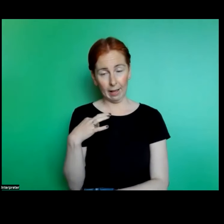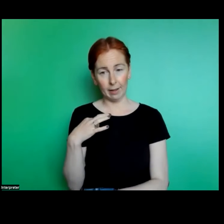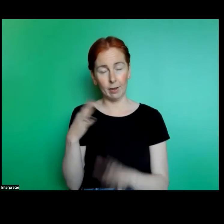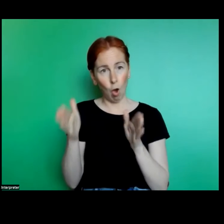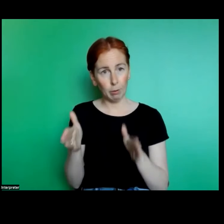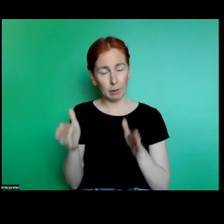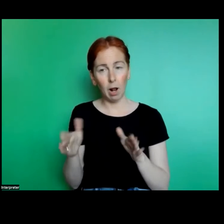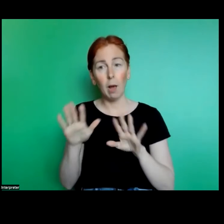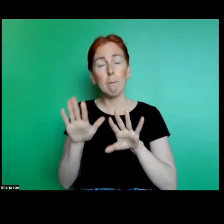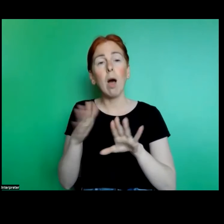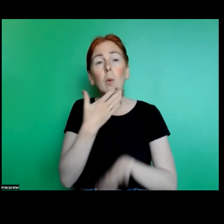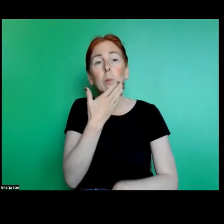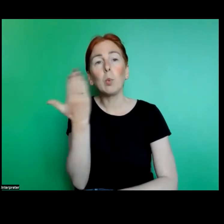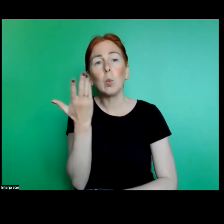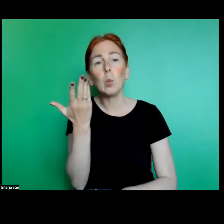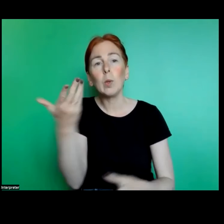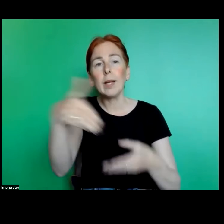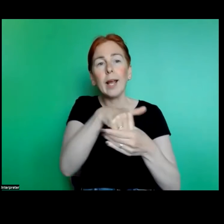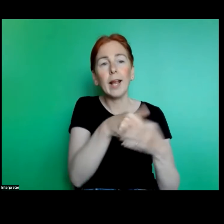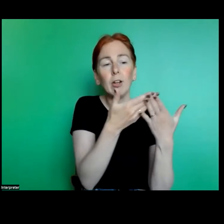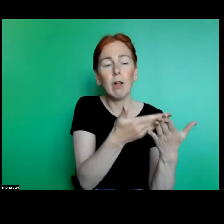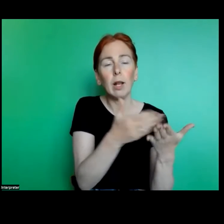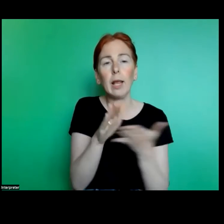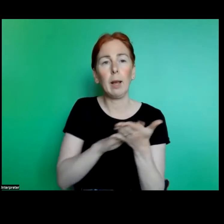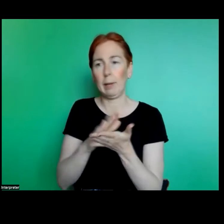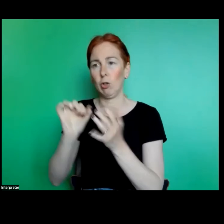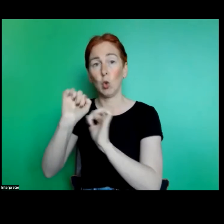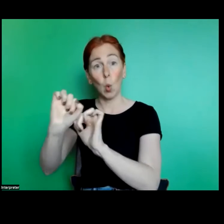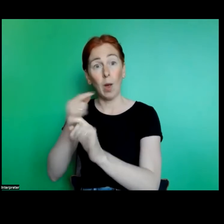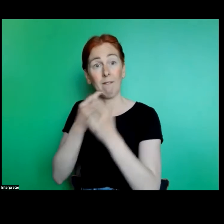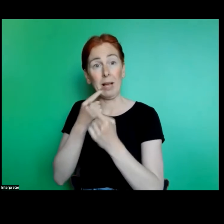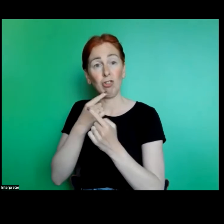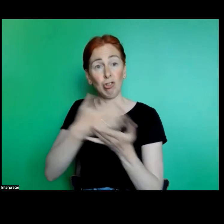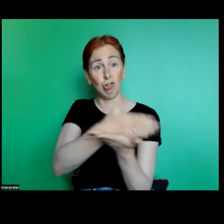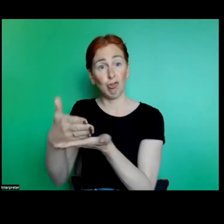you're giving them permission to share the information with other researchers.